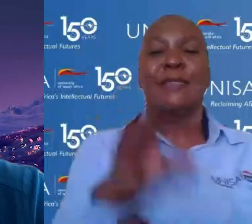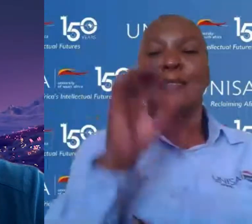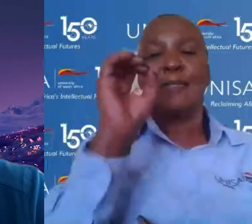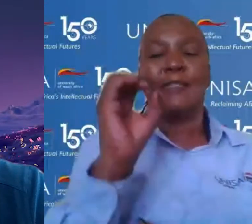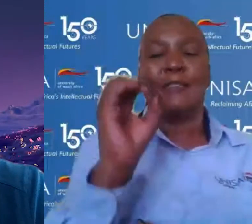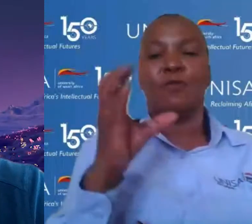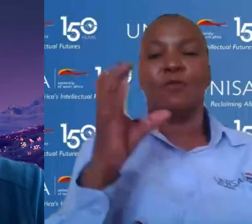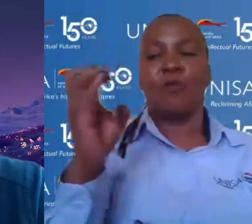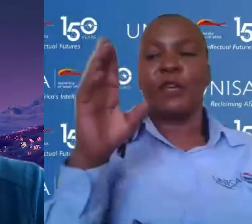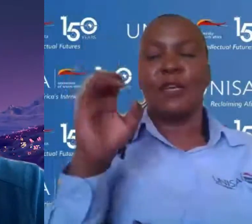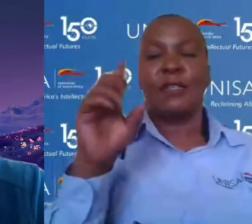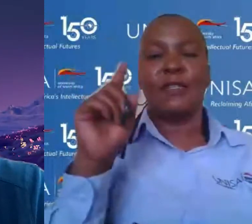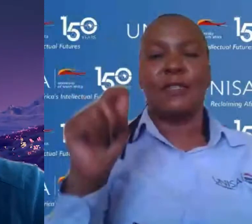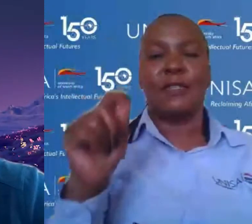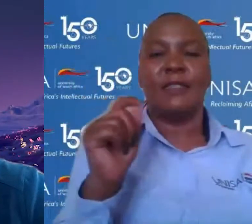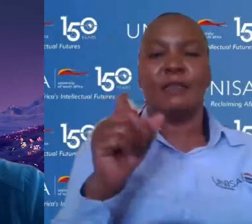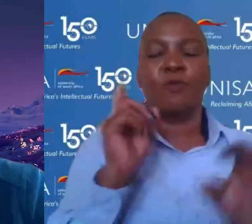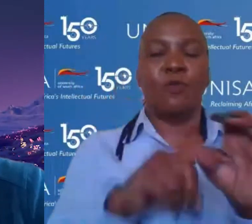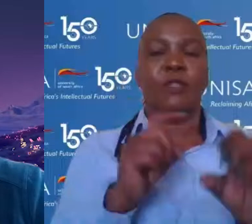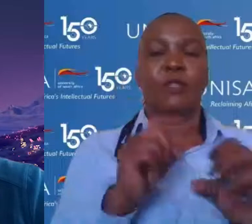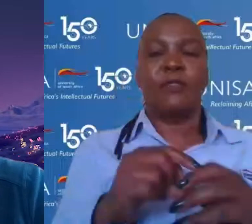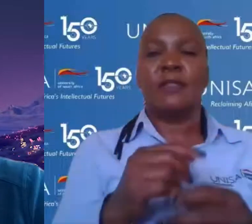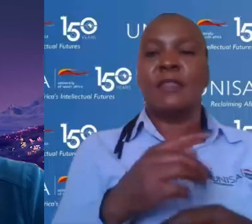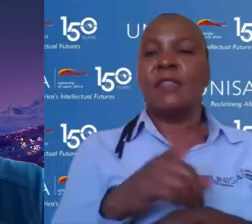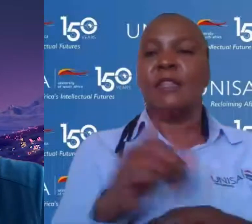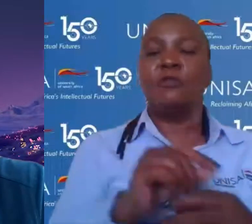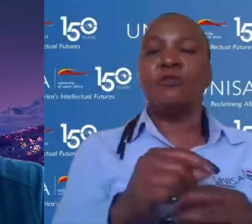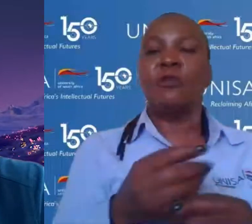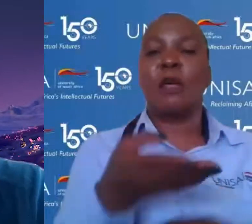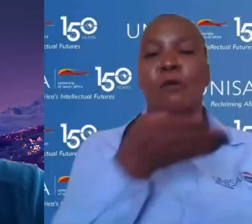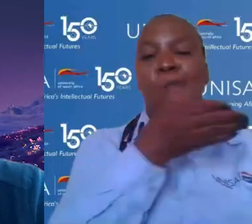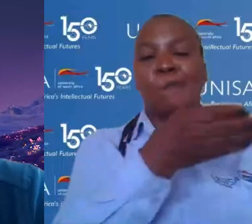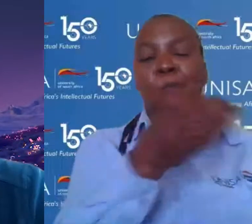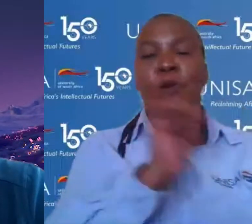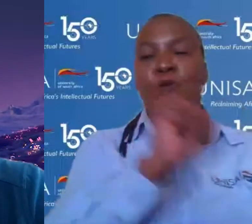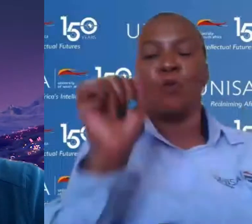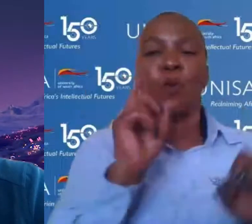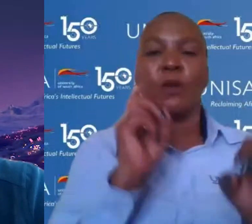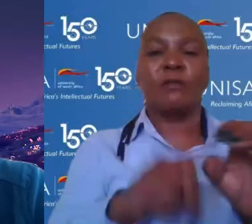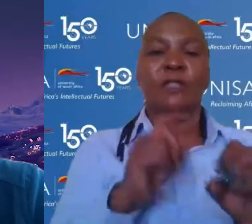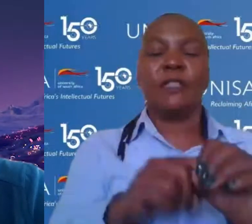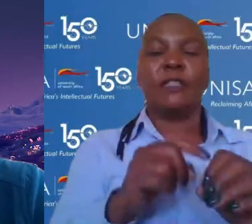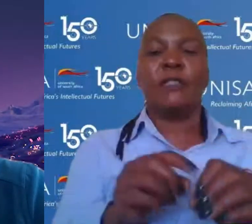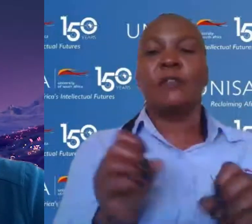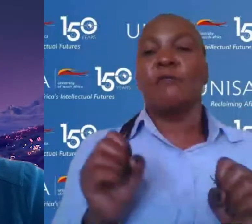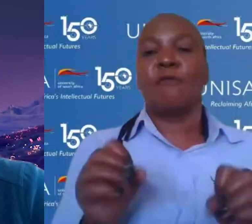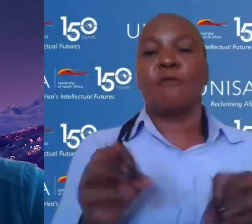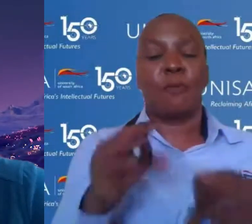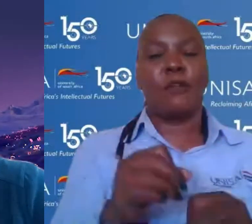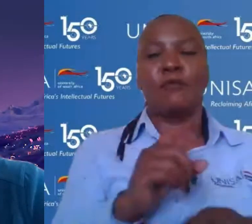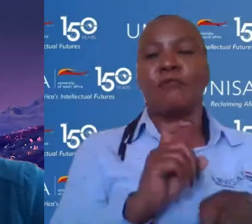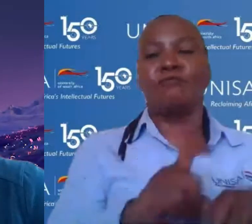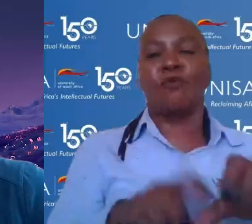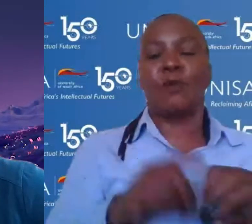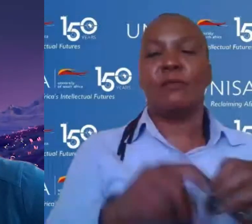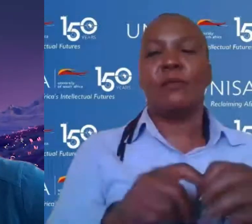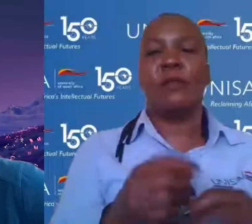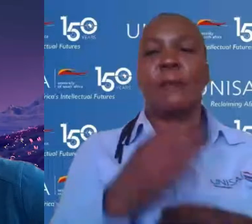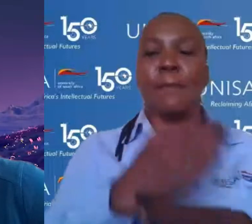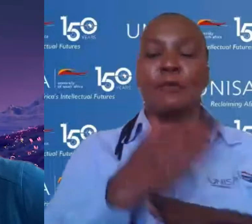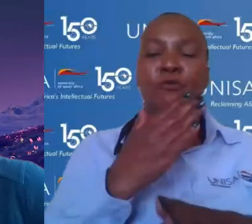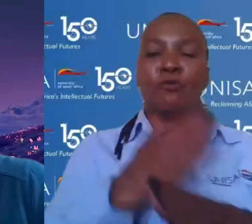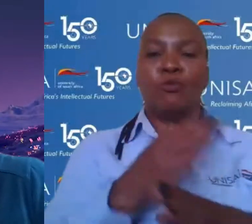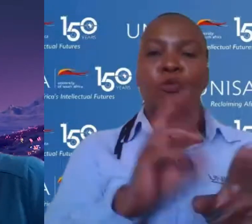courses, so they don't count towards your qualification in any way. They are just meant to make sure that you are ready, you are prepared,